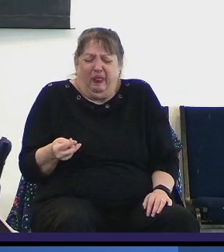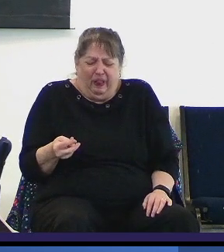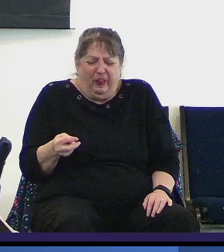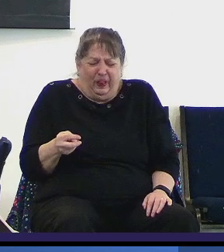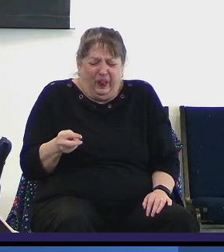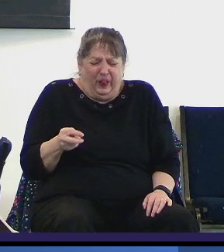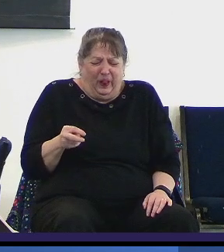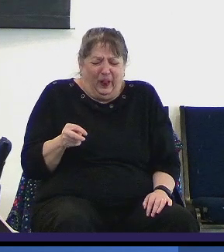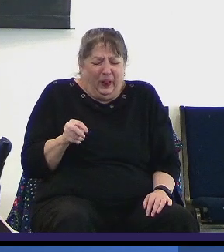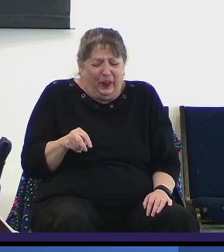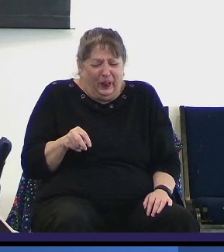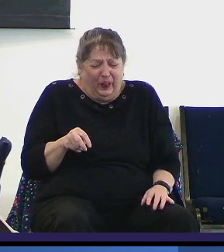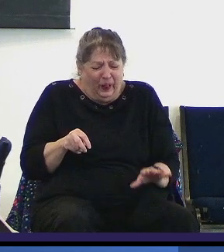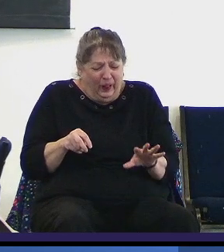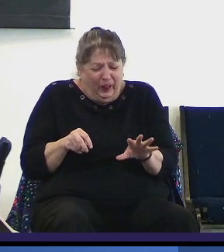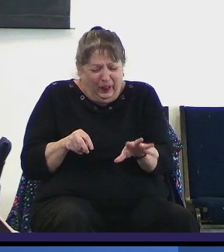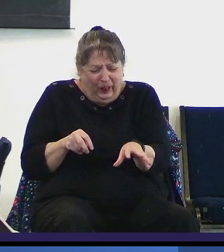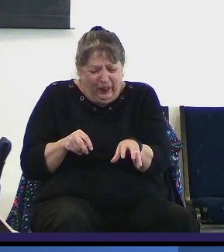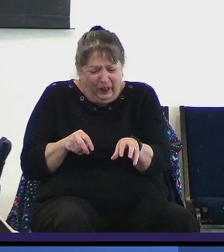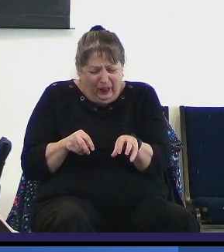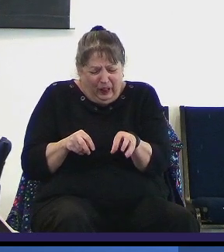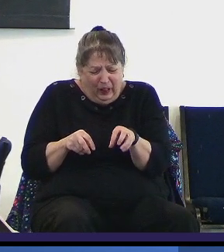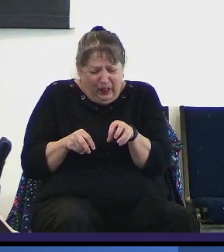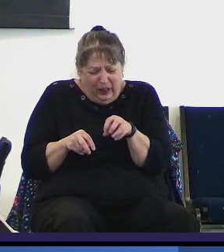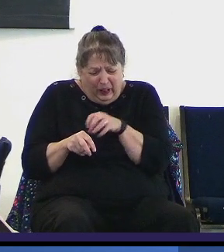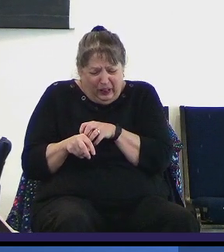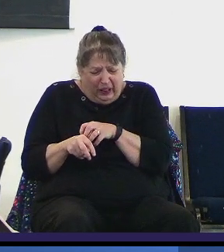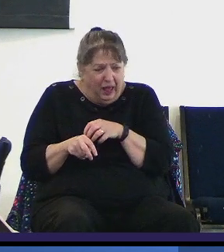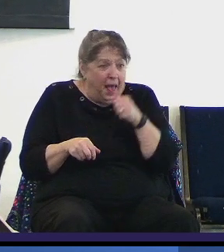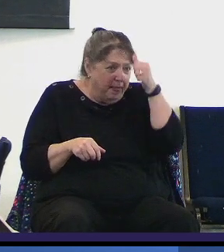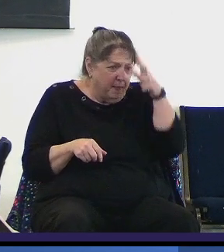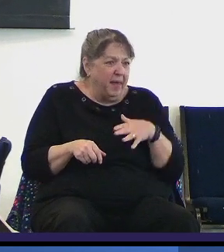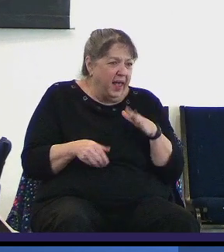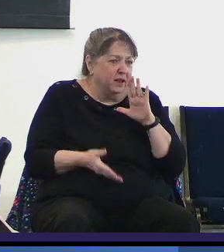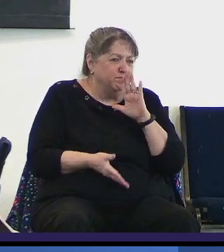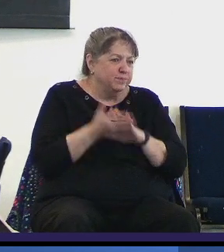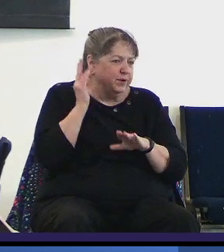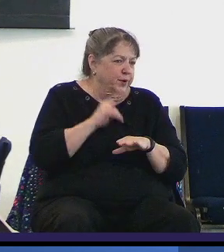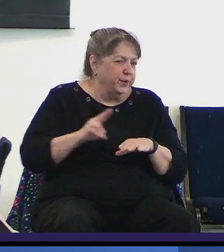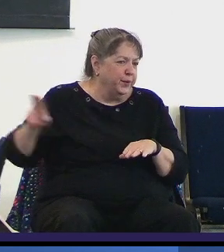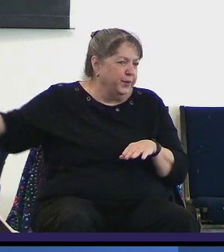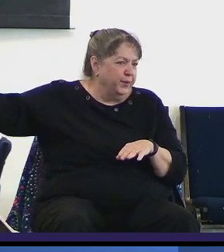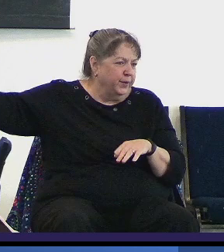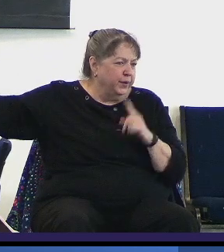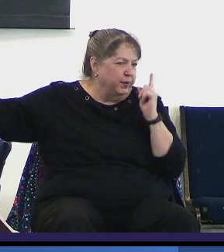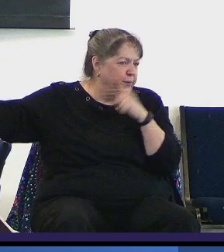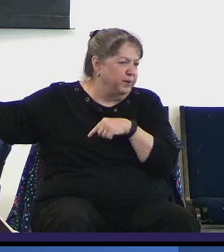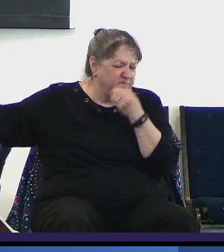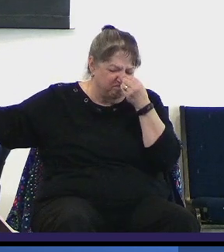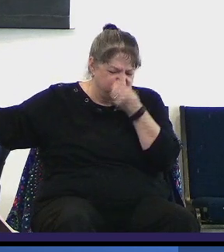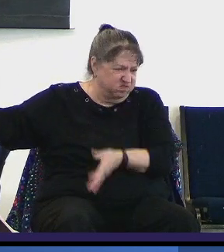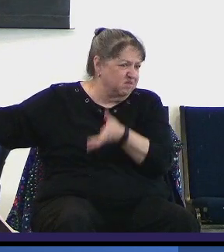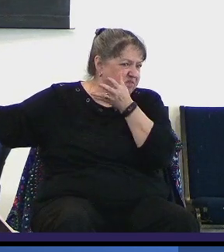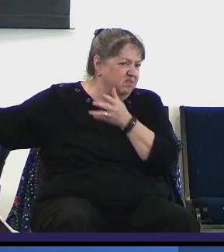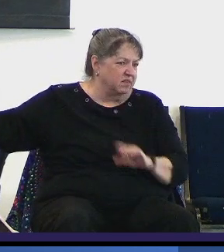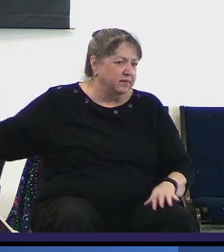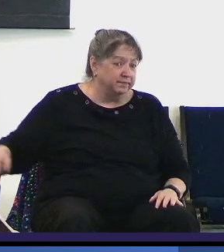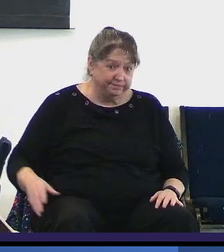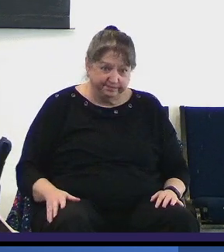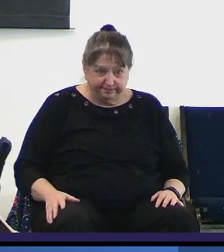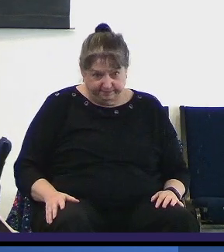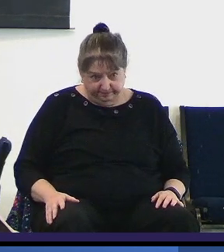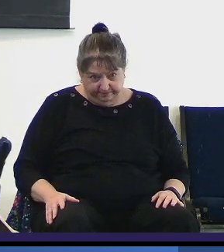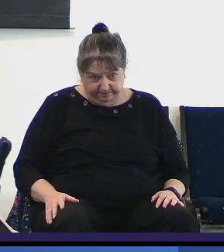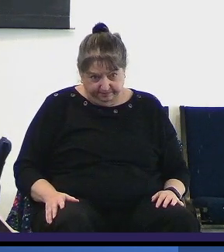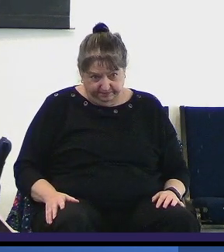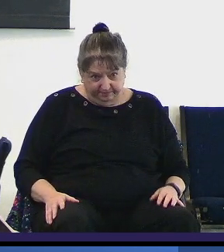the crippled boy, was the only one concerned, and as the man was in a hurry, he walked away toward the city without saying a word. Just